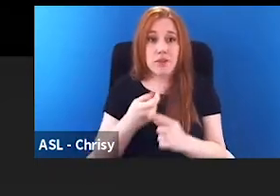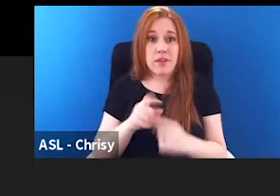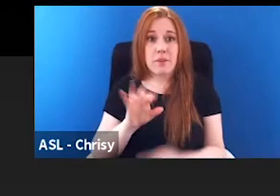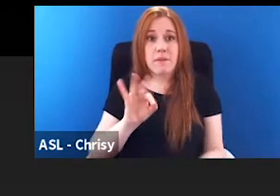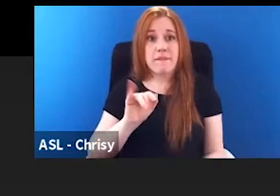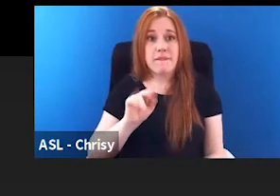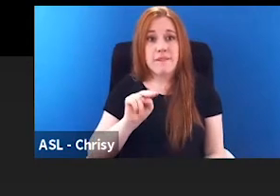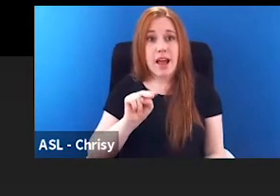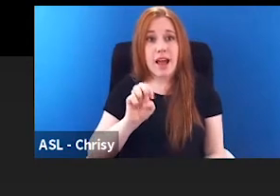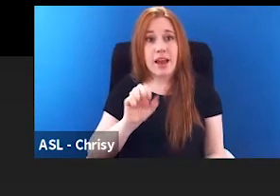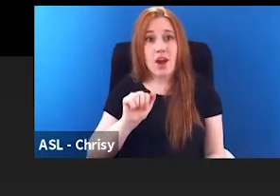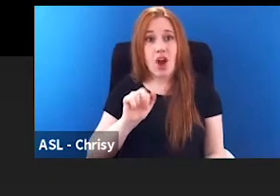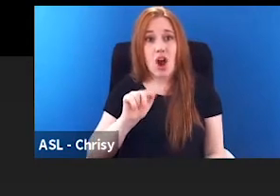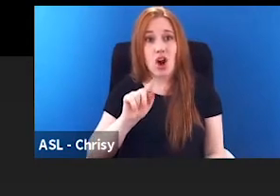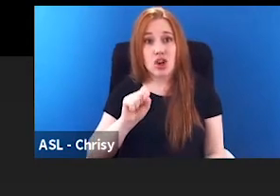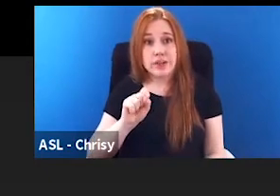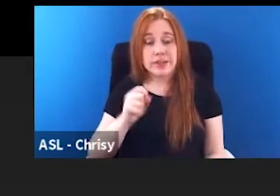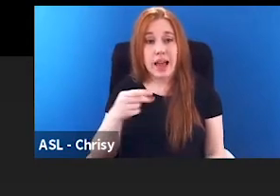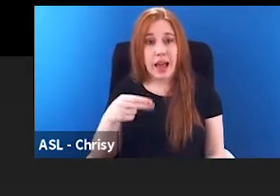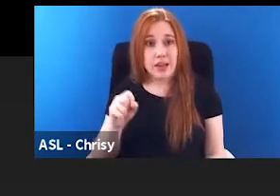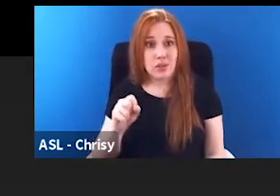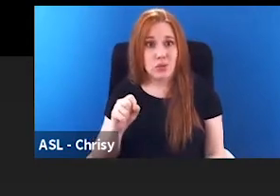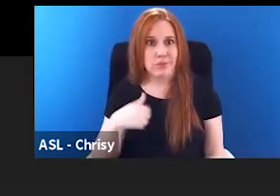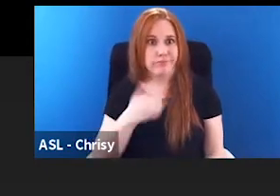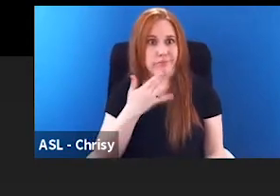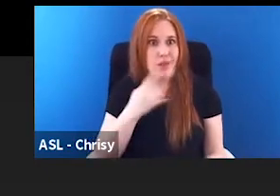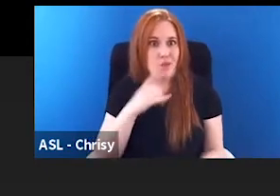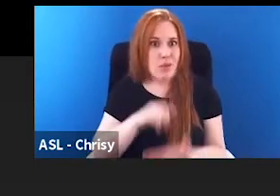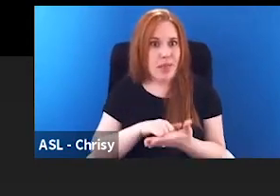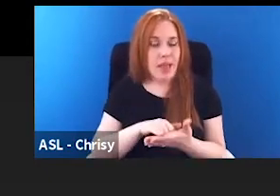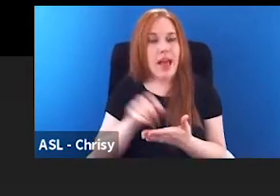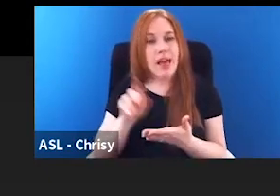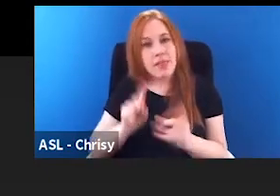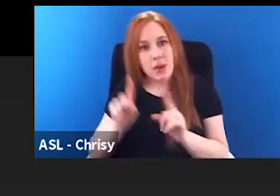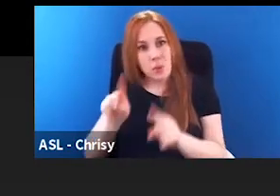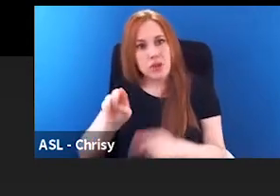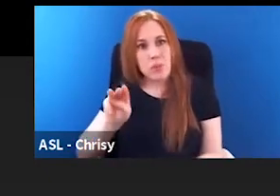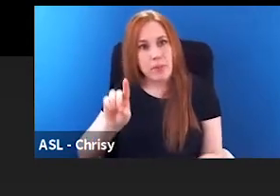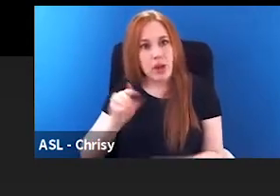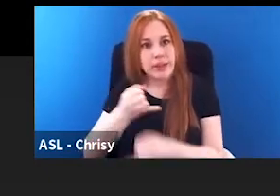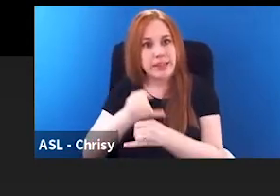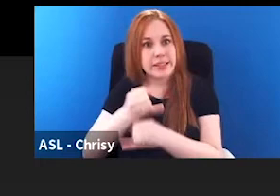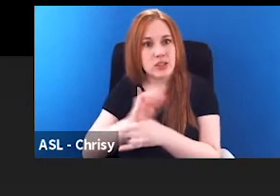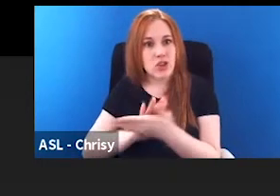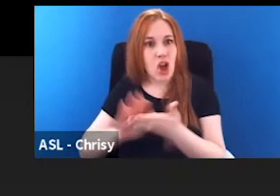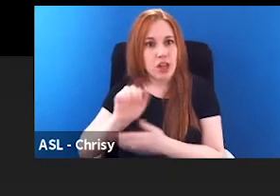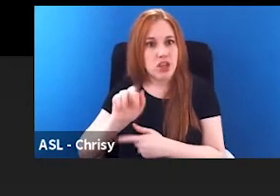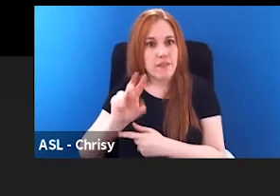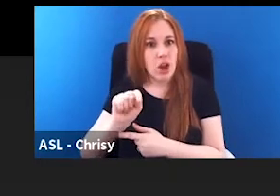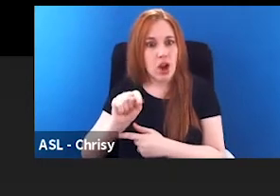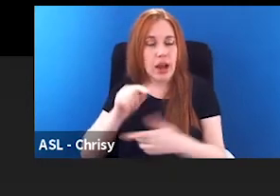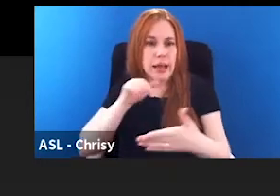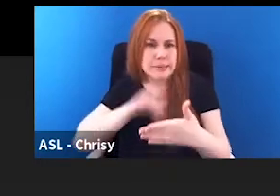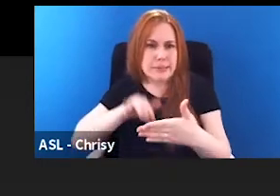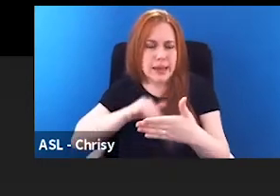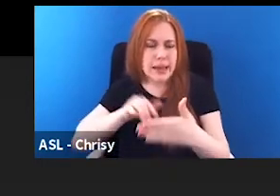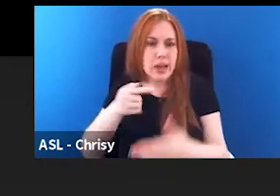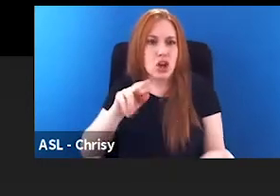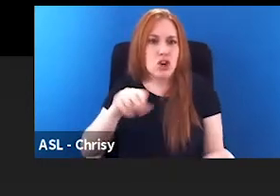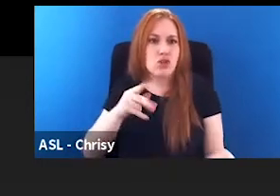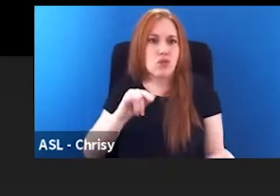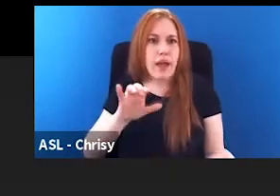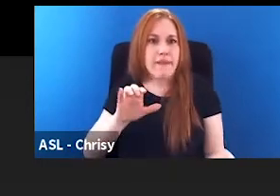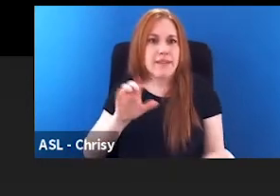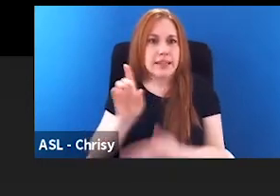high school and then going on to Maryland Institute College of Art, where I studied graphic design and visual